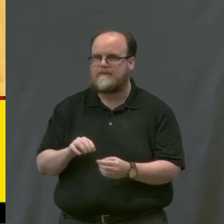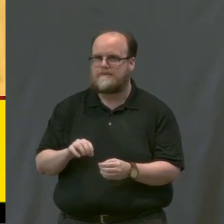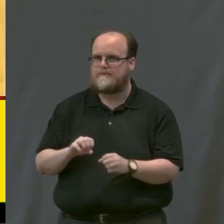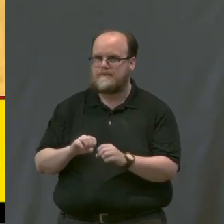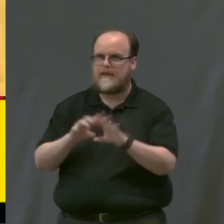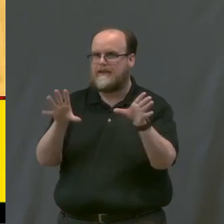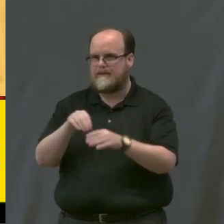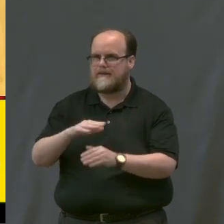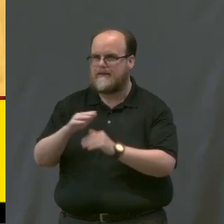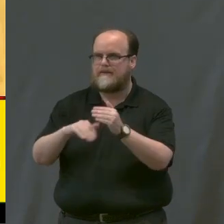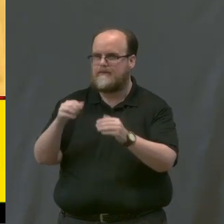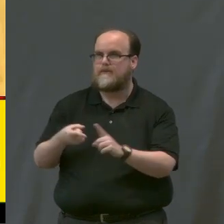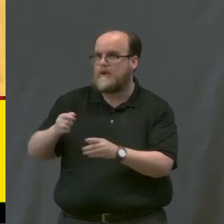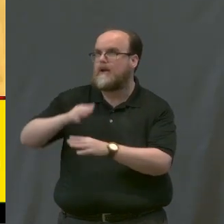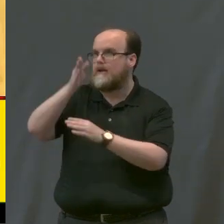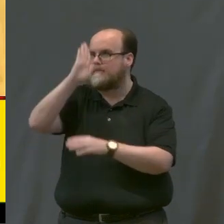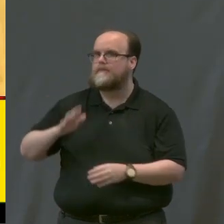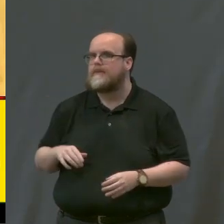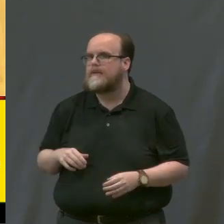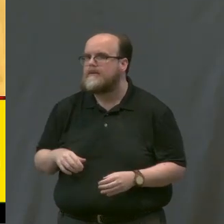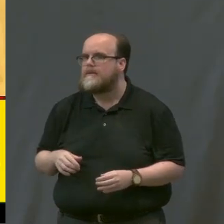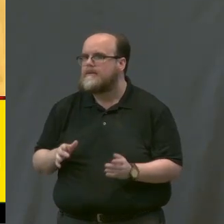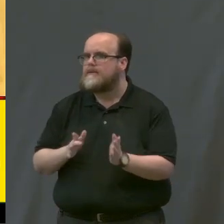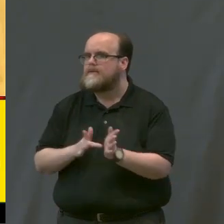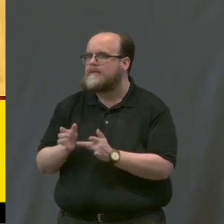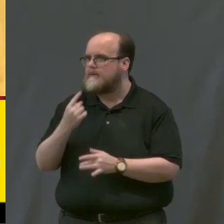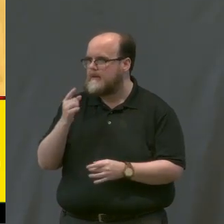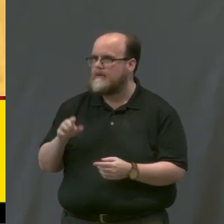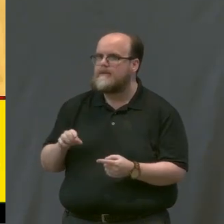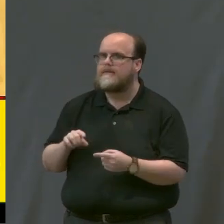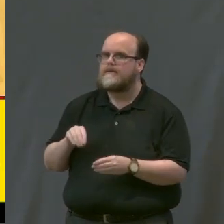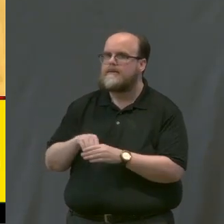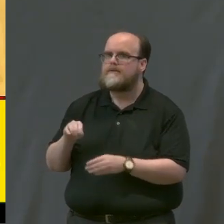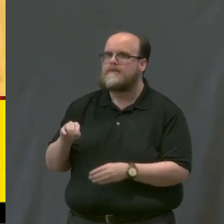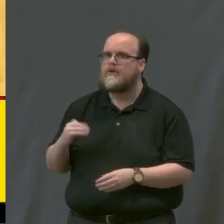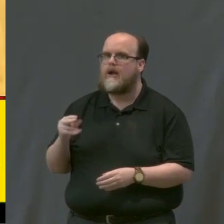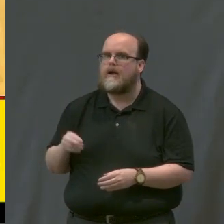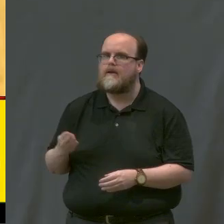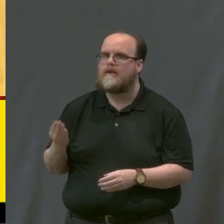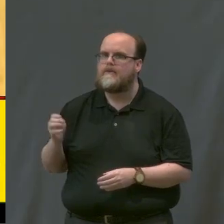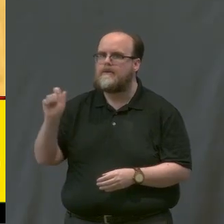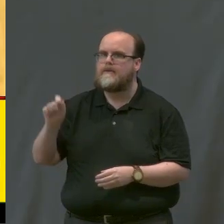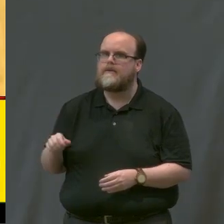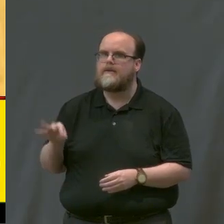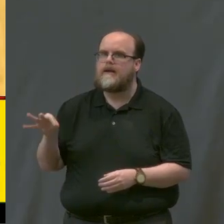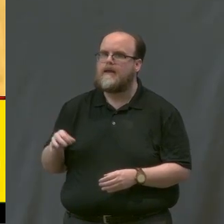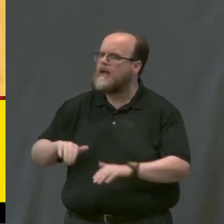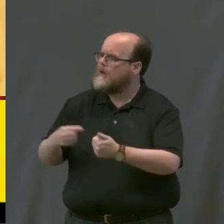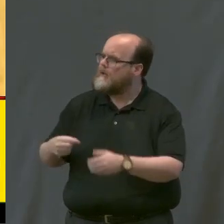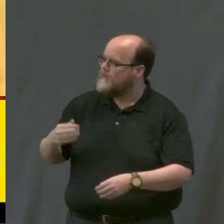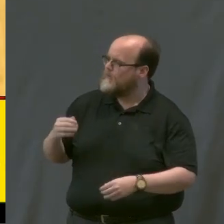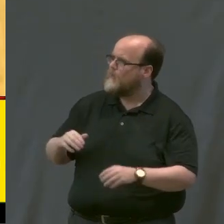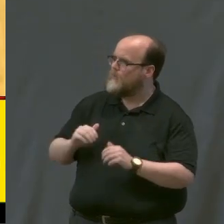Remember John chapter 14, verse 9, Jesus said, how have I been with you so long, and yet you do not know